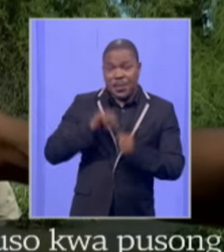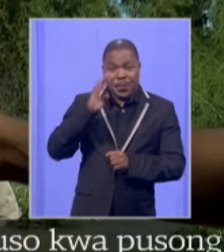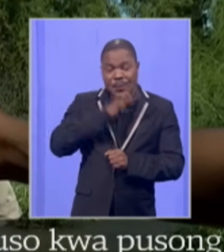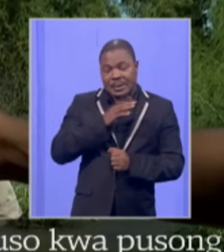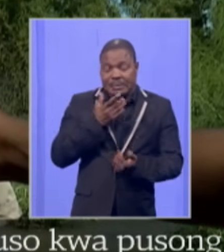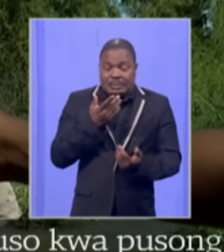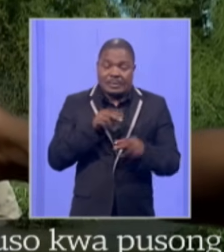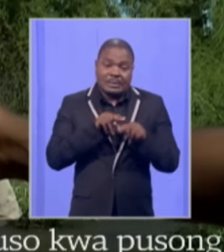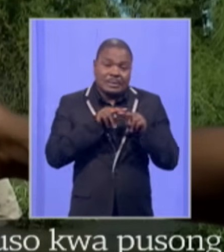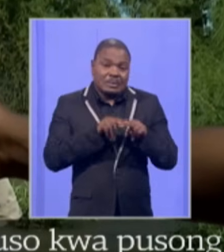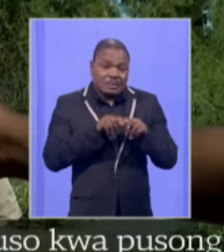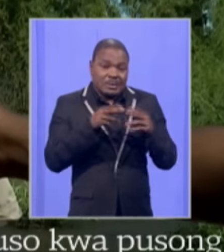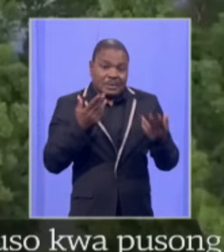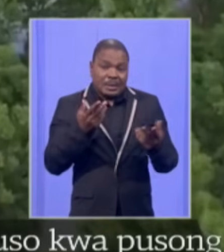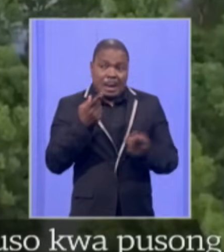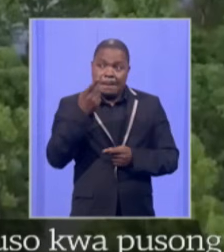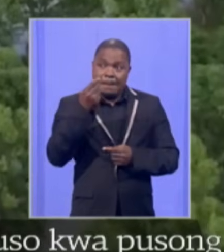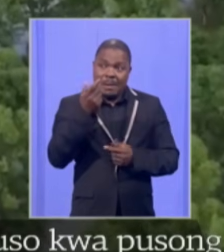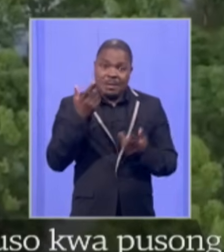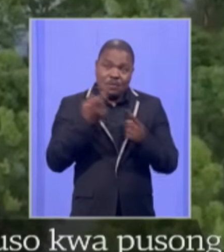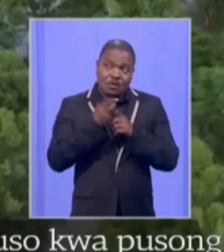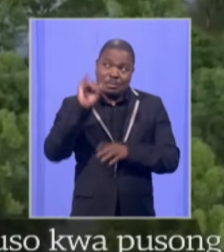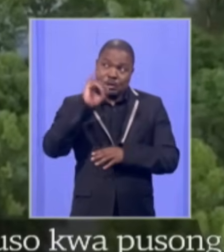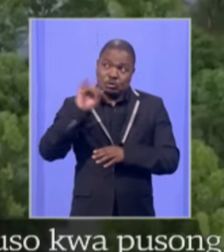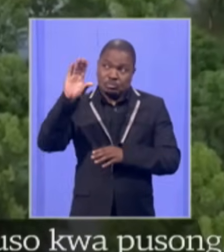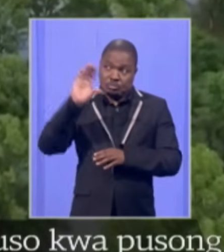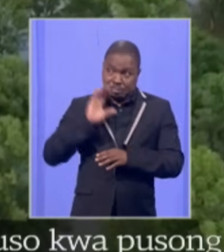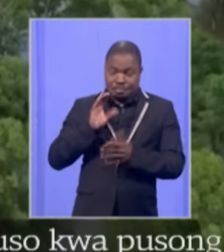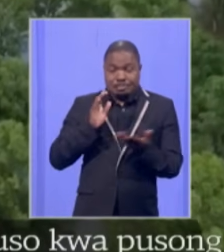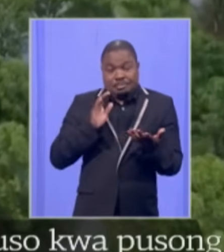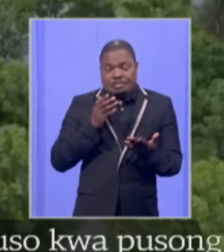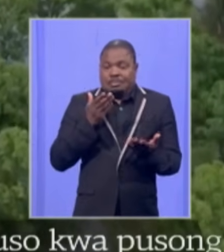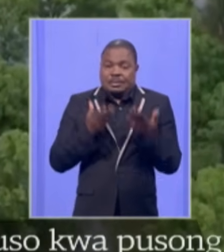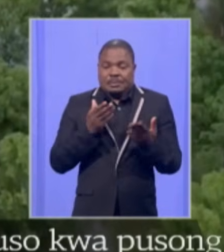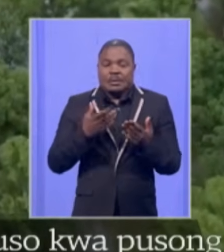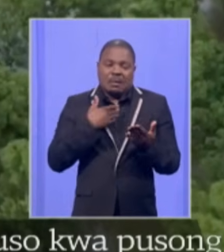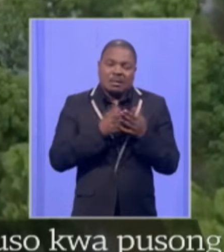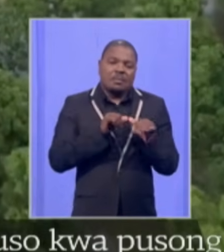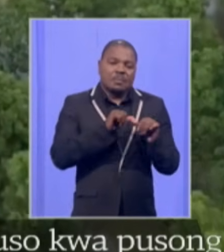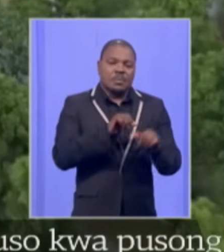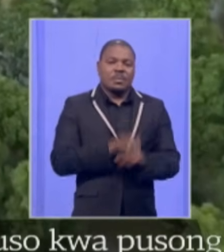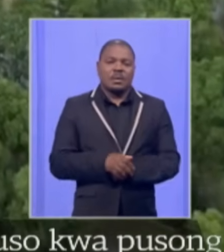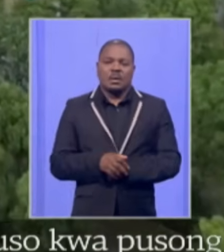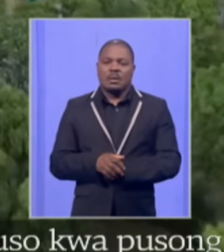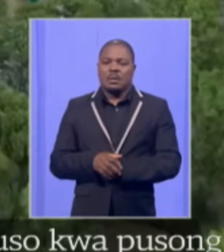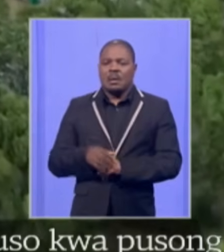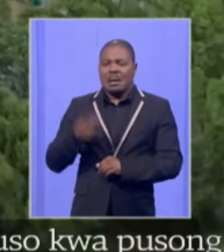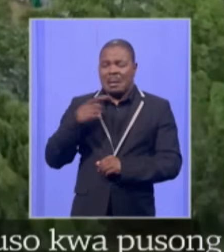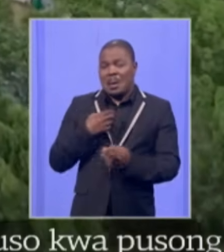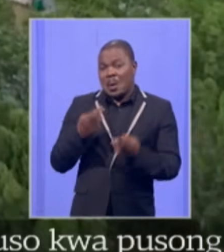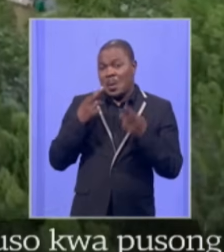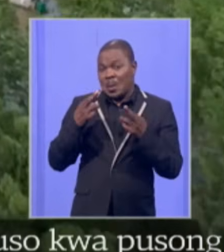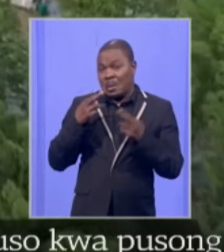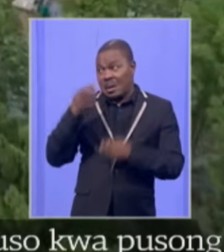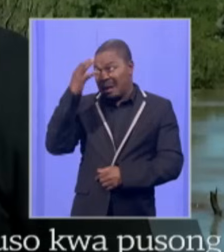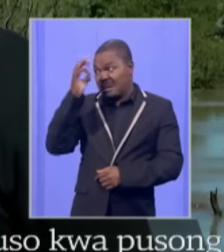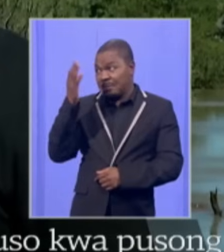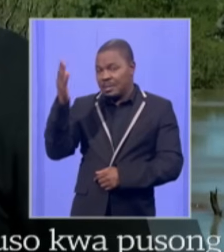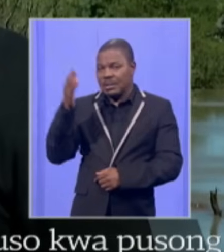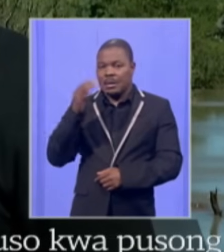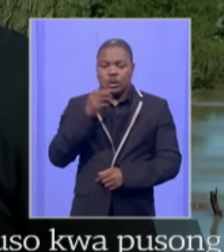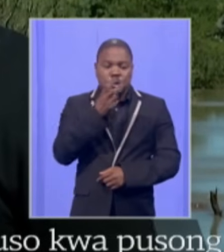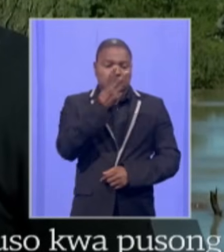depend on if I'm getting any money from the insurance. I really hope that the government this time, after